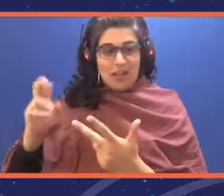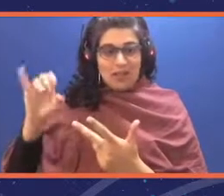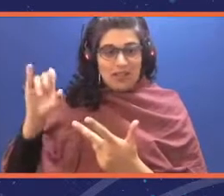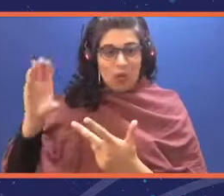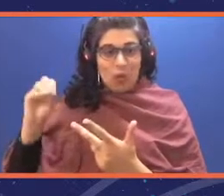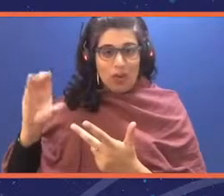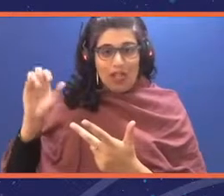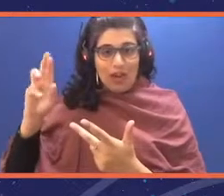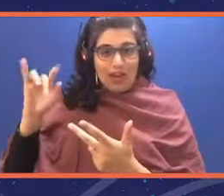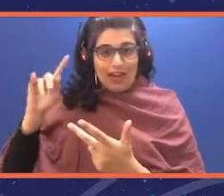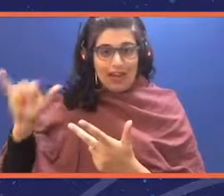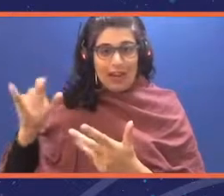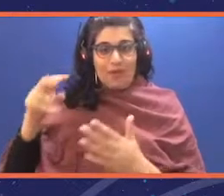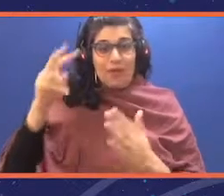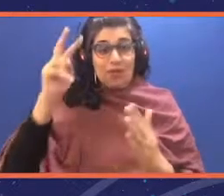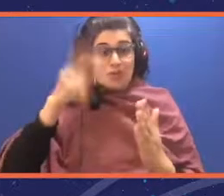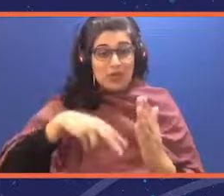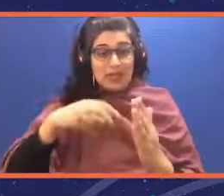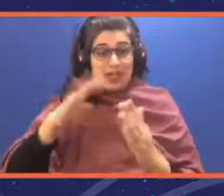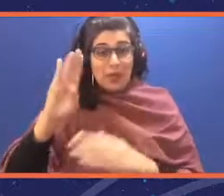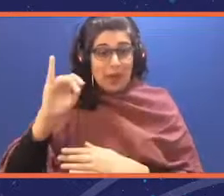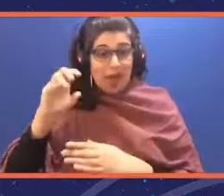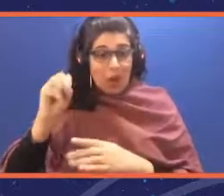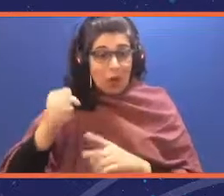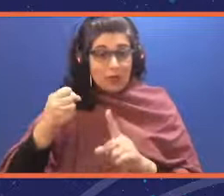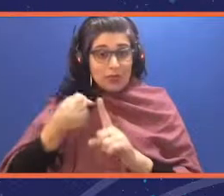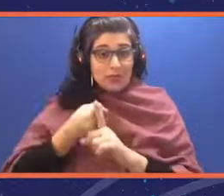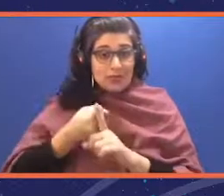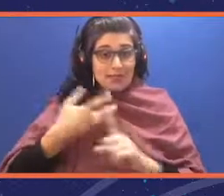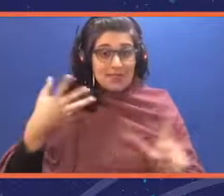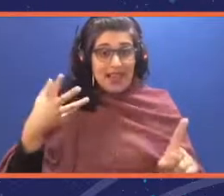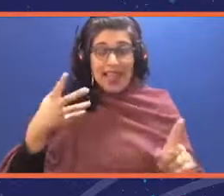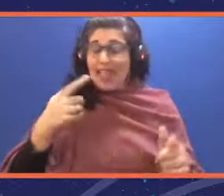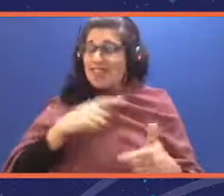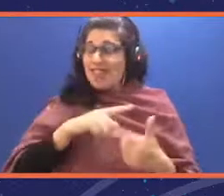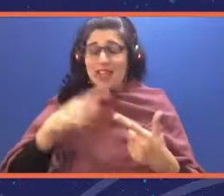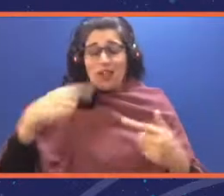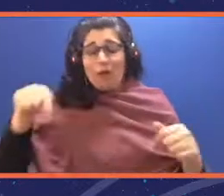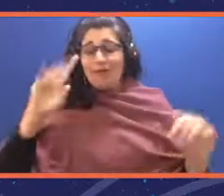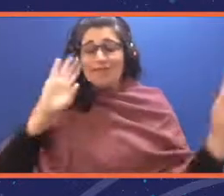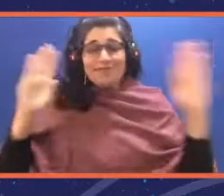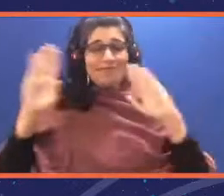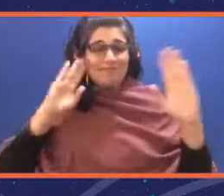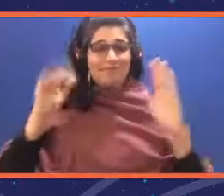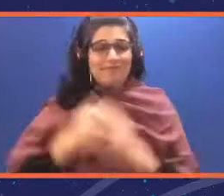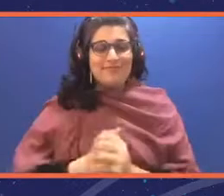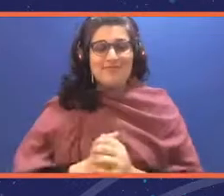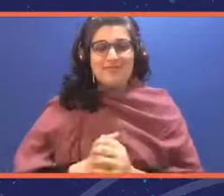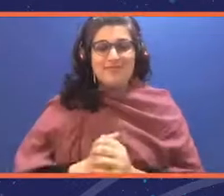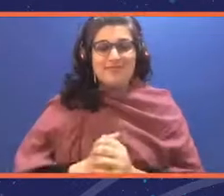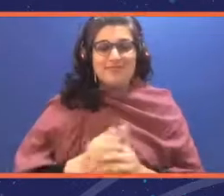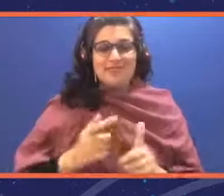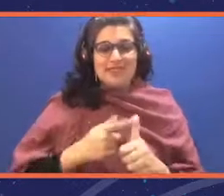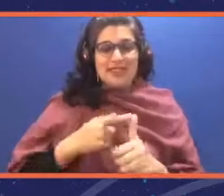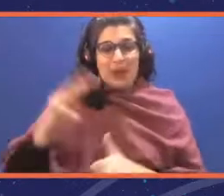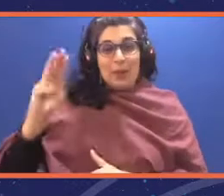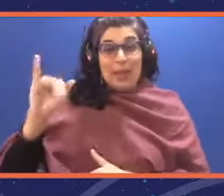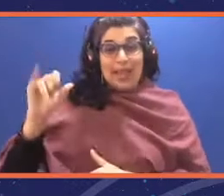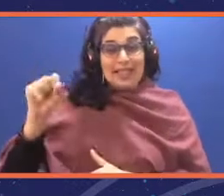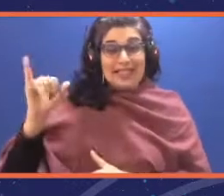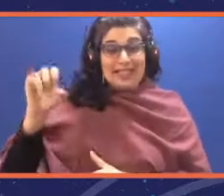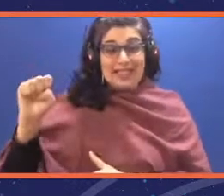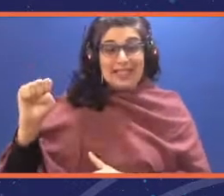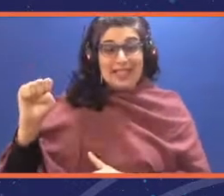bios, and then you get to just like say, hey, what's up to folks. All right, Maisie, I'm gonna start with you. Maisie